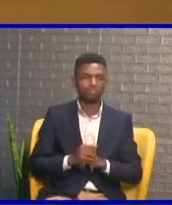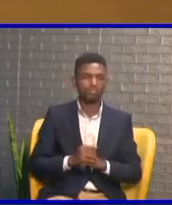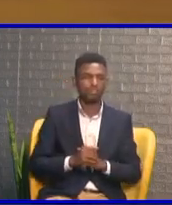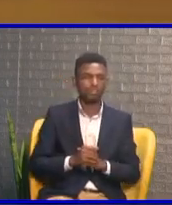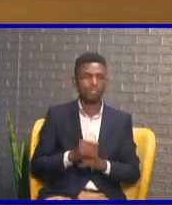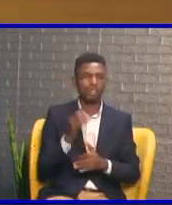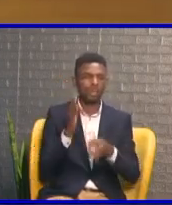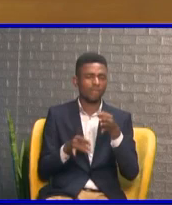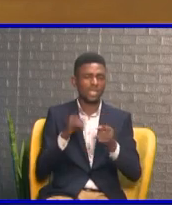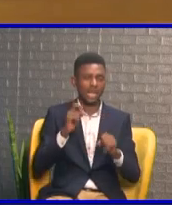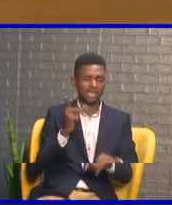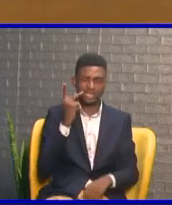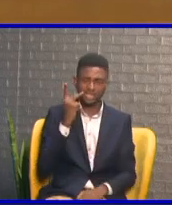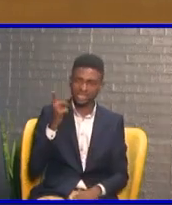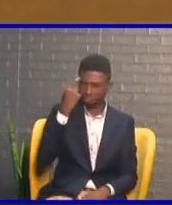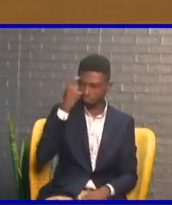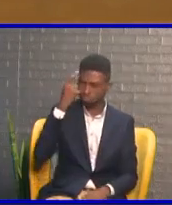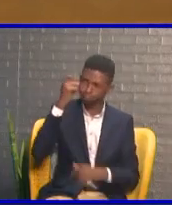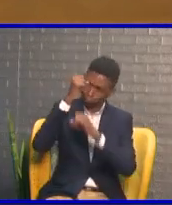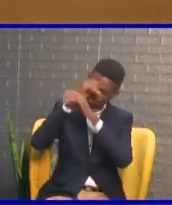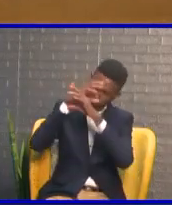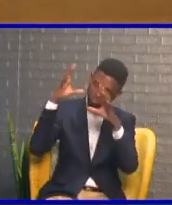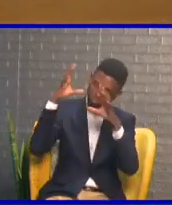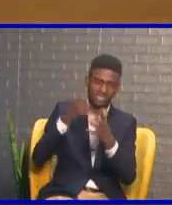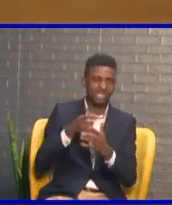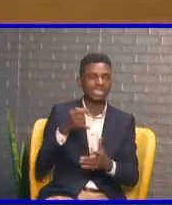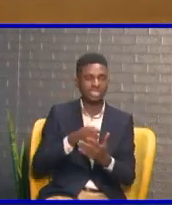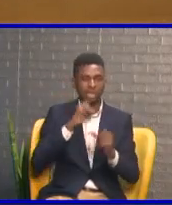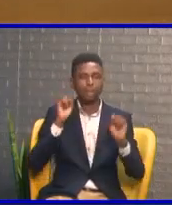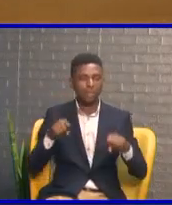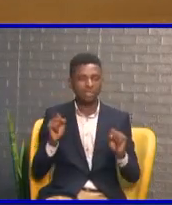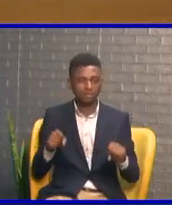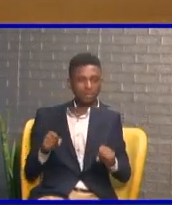If you can see it, then it is possible. If you can see it,